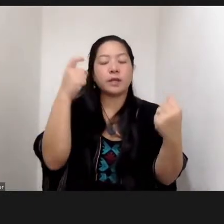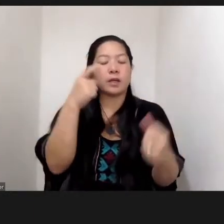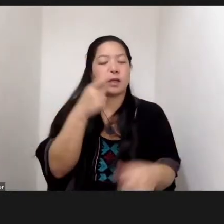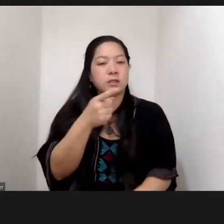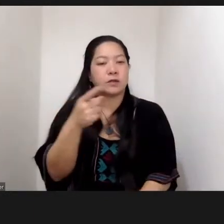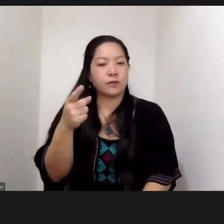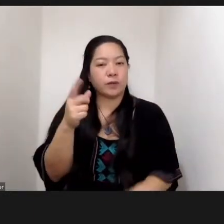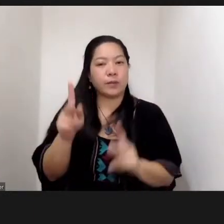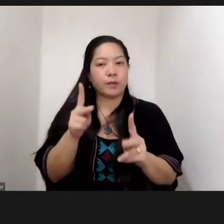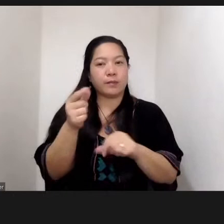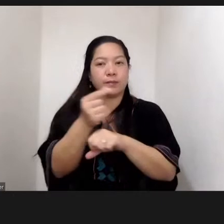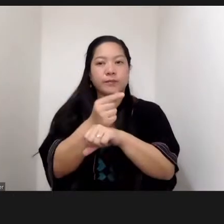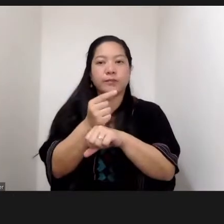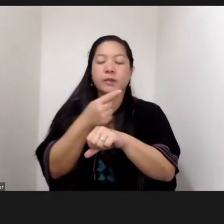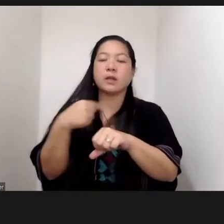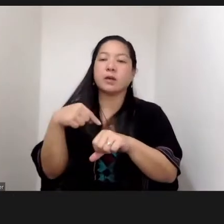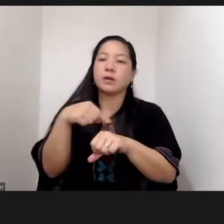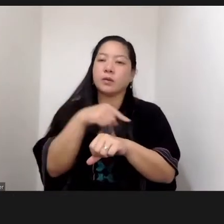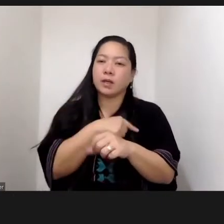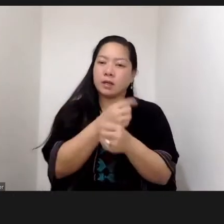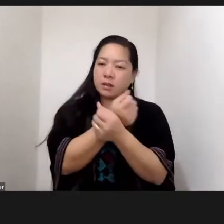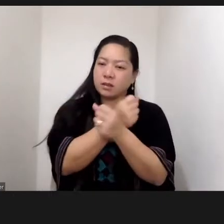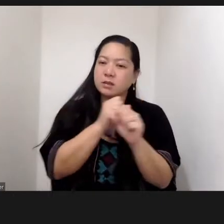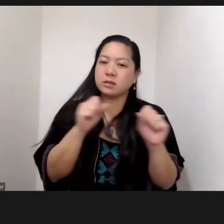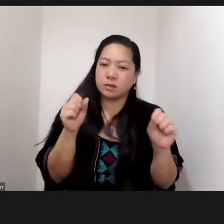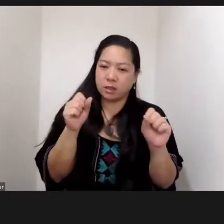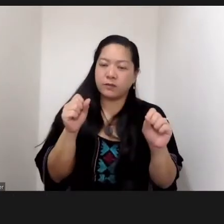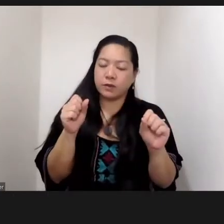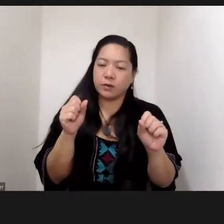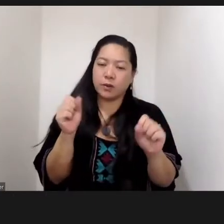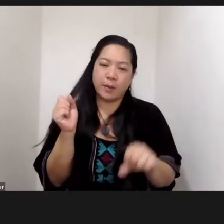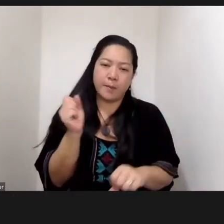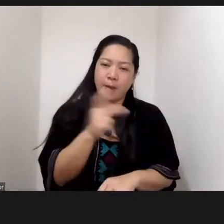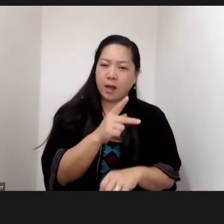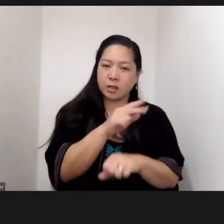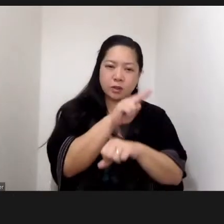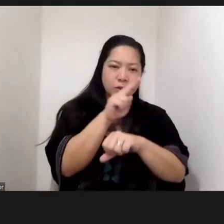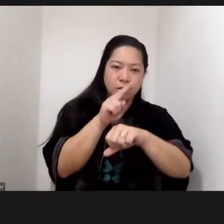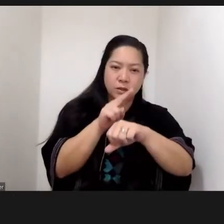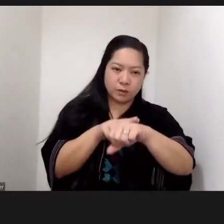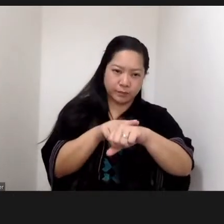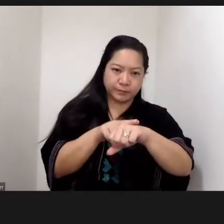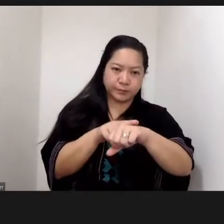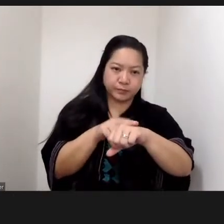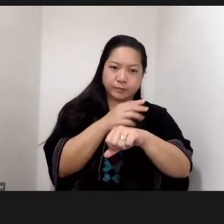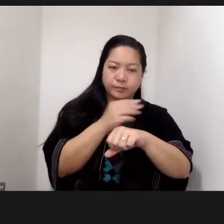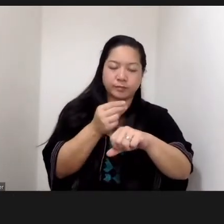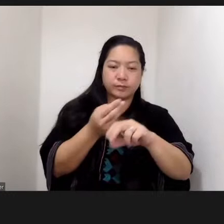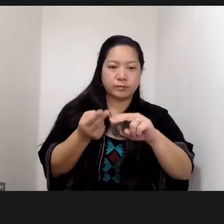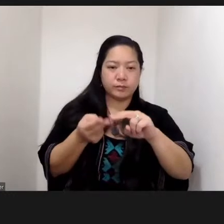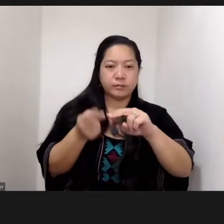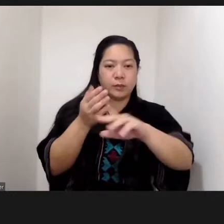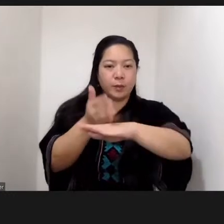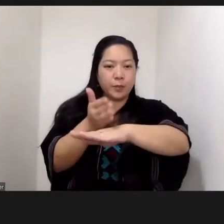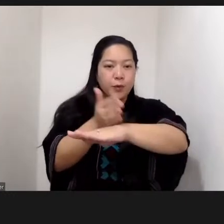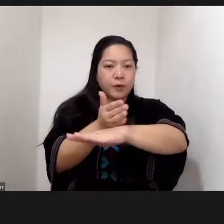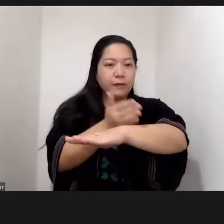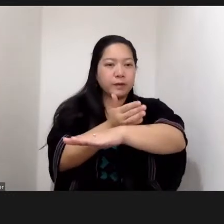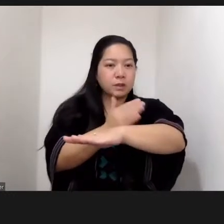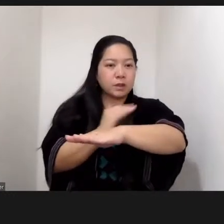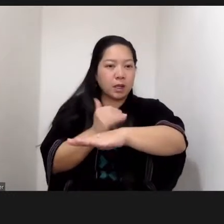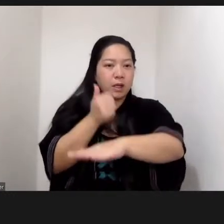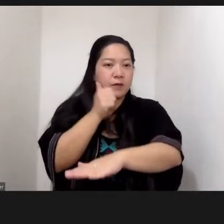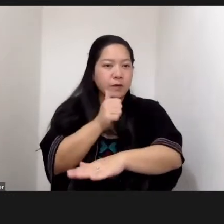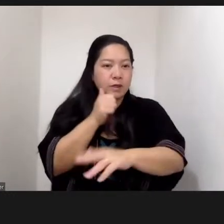you, we are safely returning to normalcy and rebuilding our lives. It